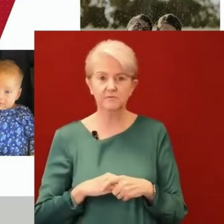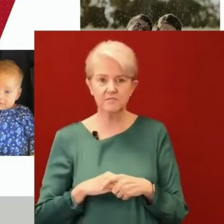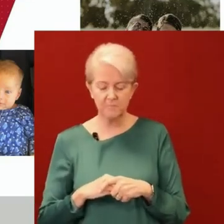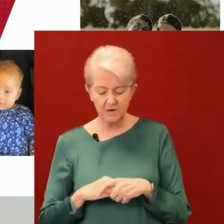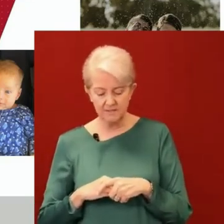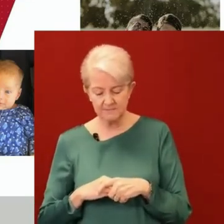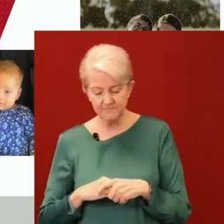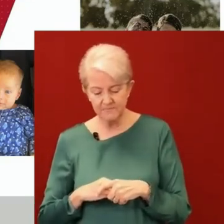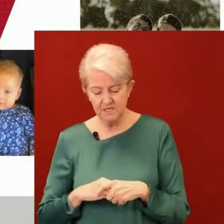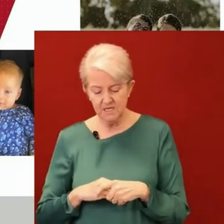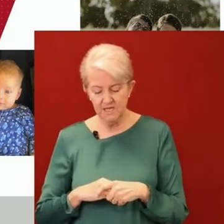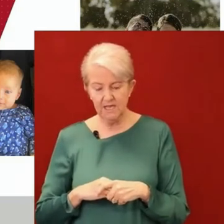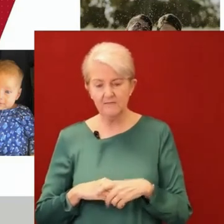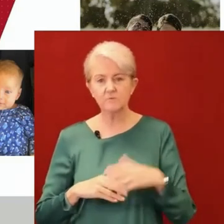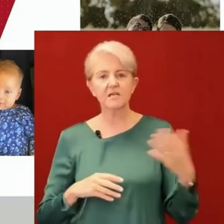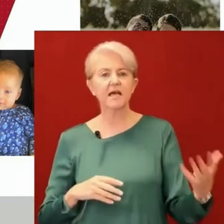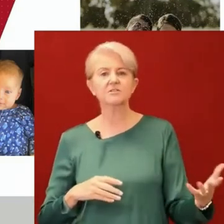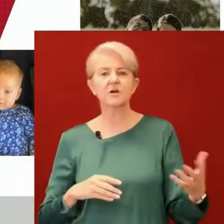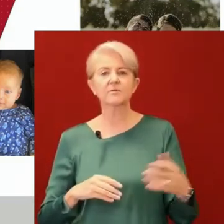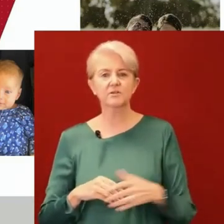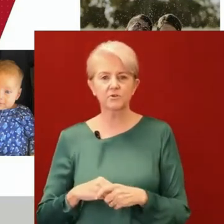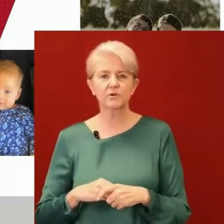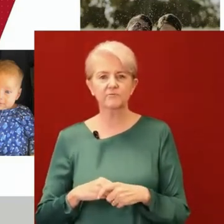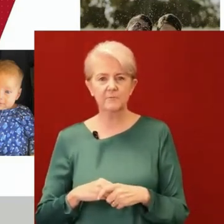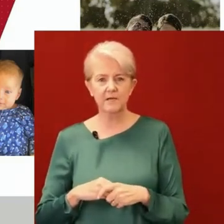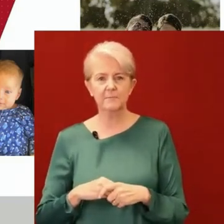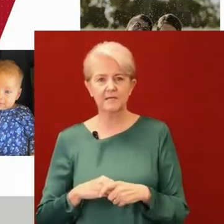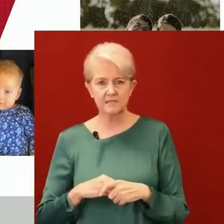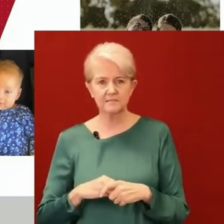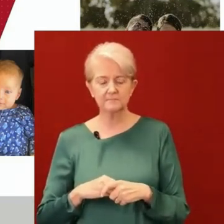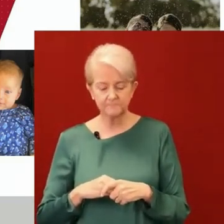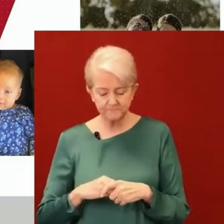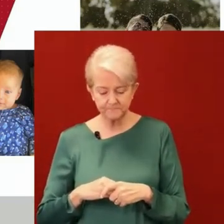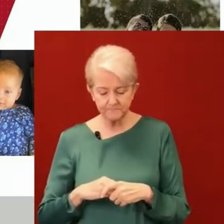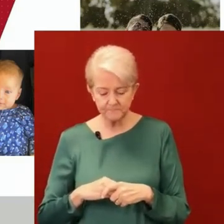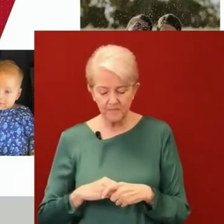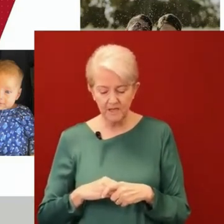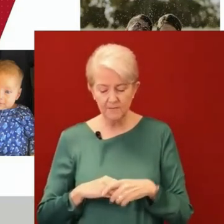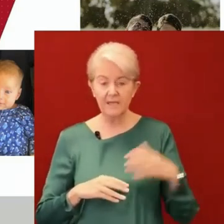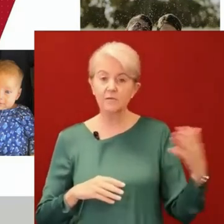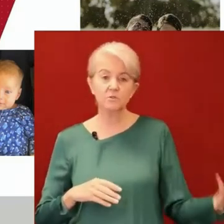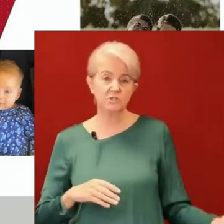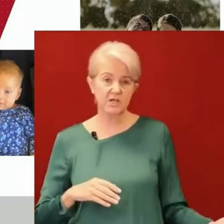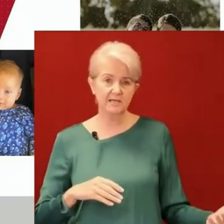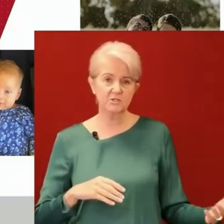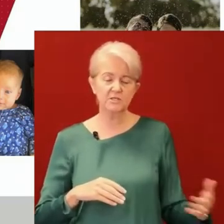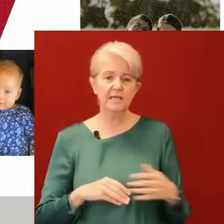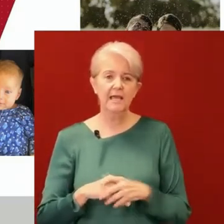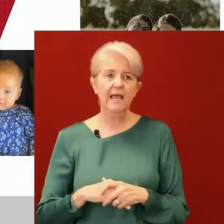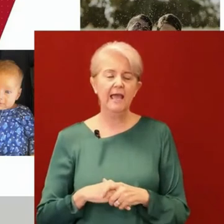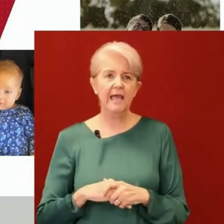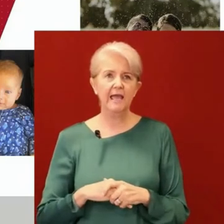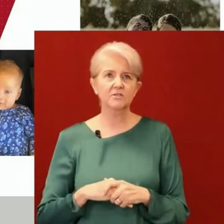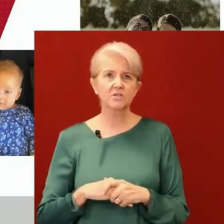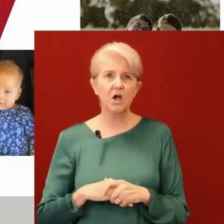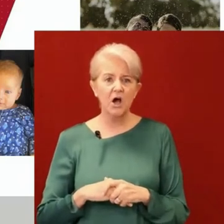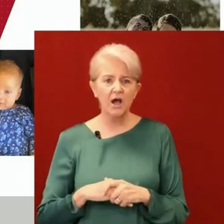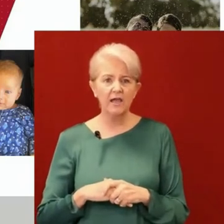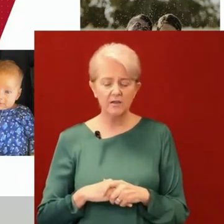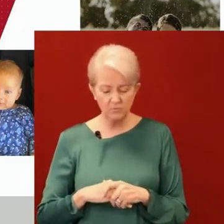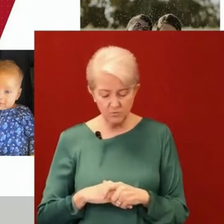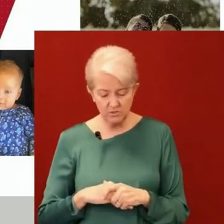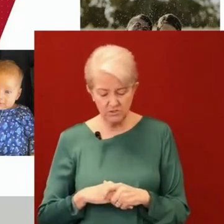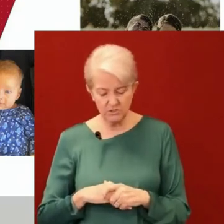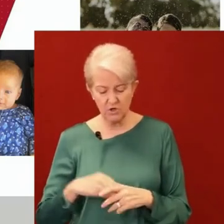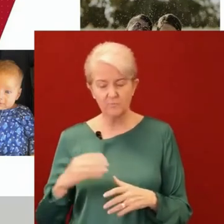a little bit of a surprise. And that was the last time that I saw him for many, many years. He wouldn't change, and